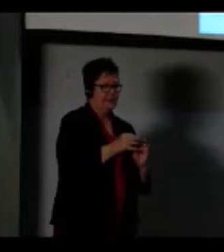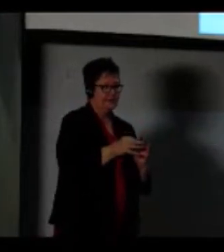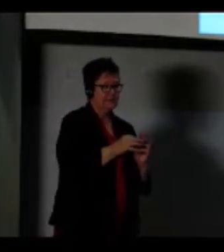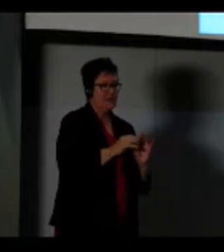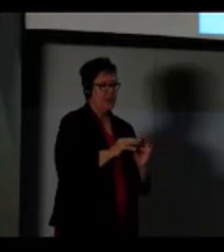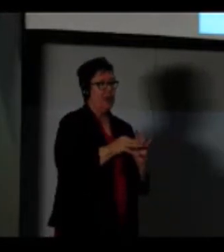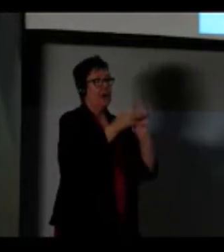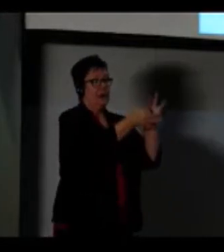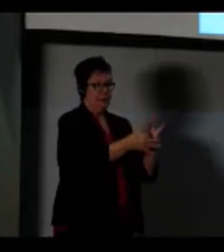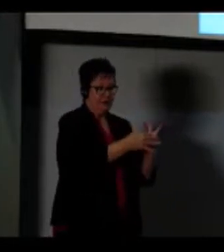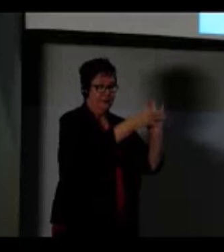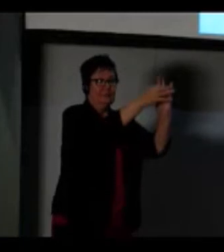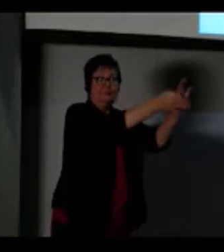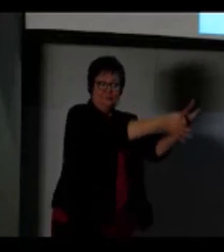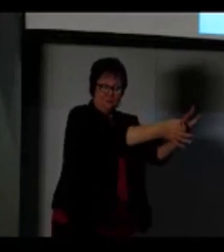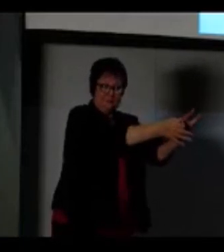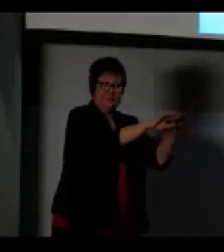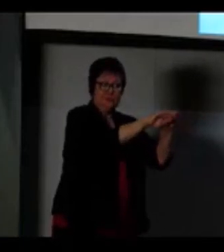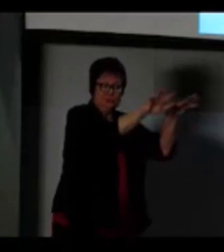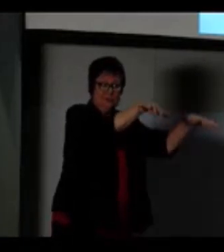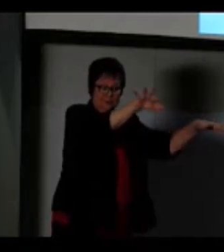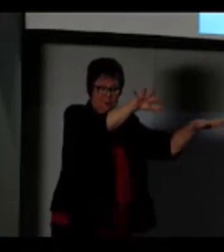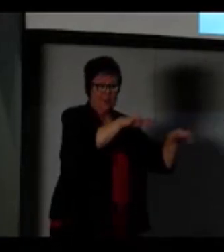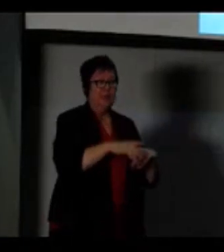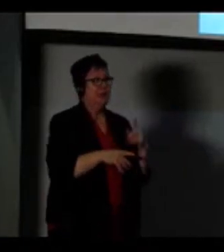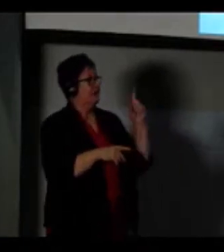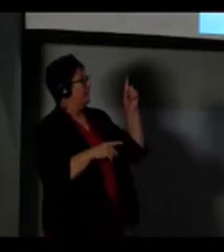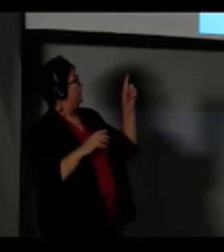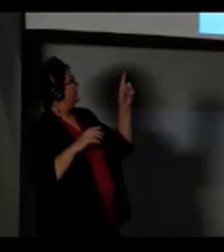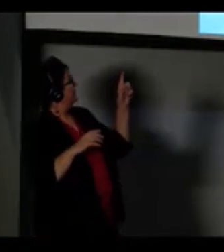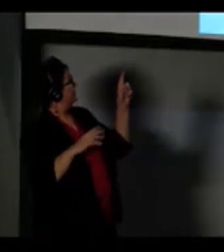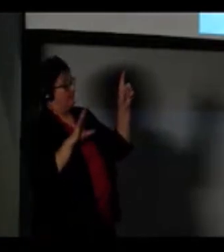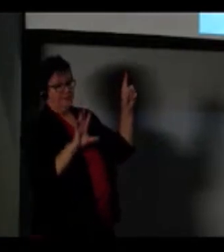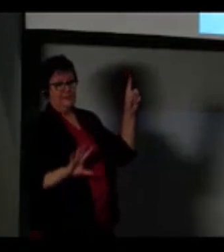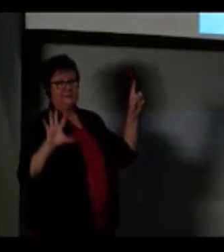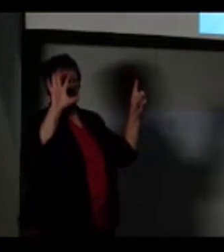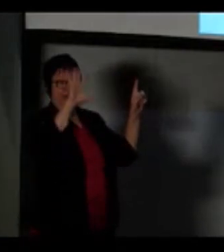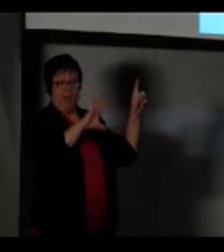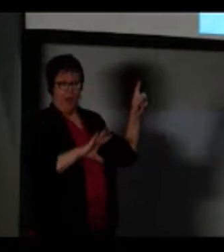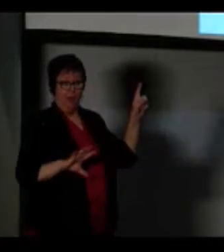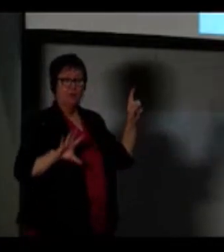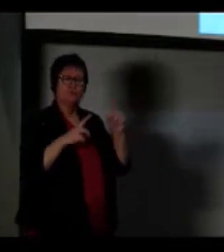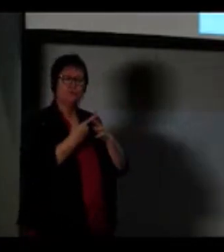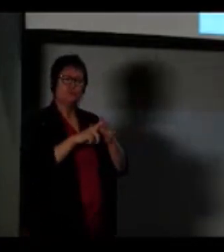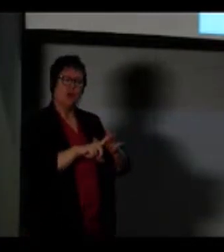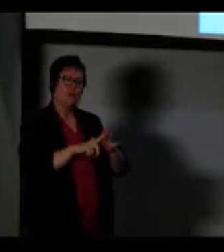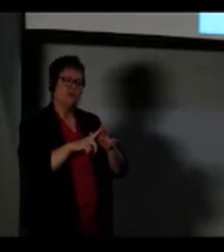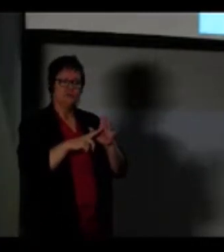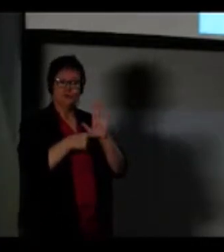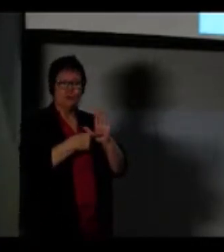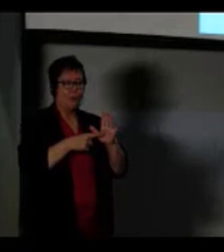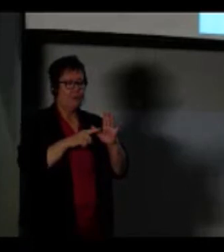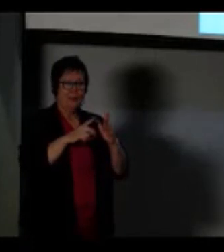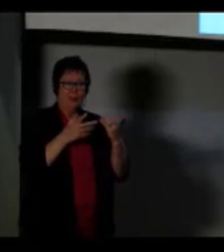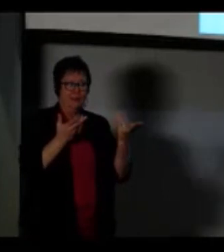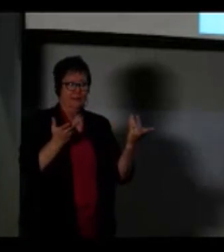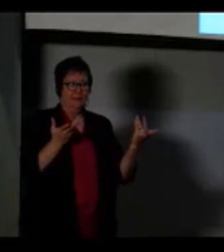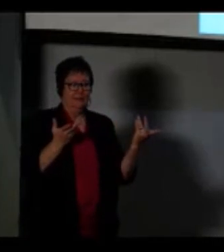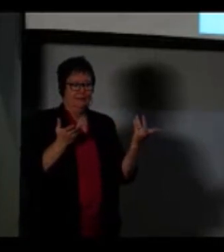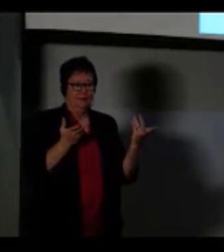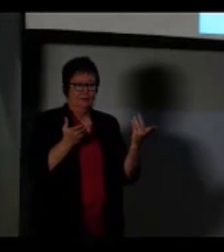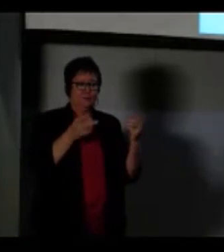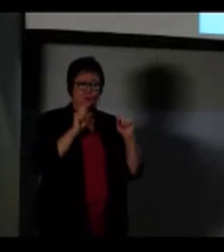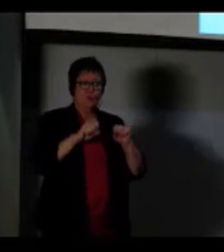The linked data cloud represented in this slide you see begins to suggest the endless possibilities for